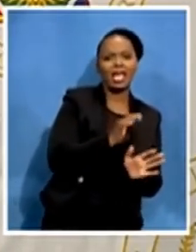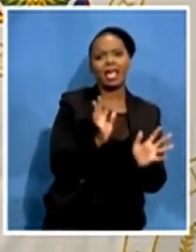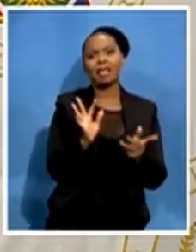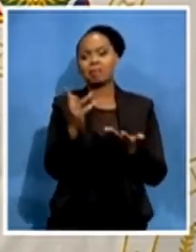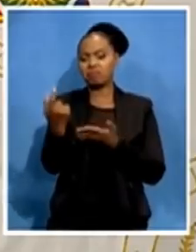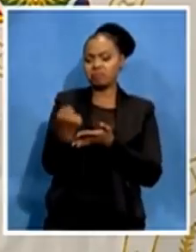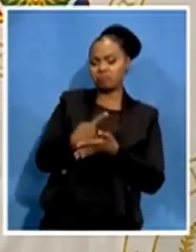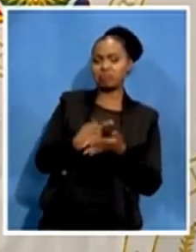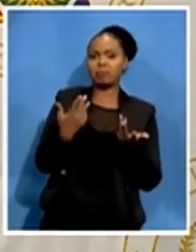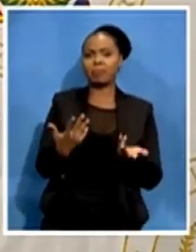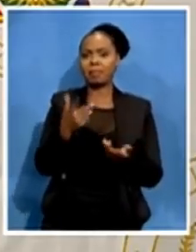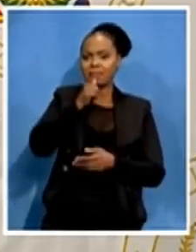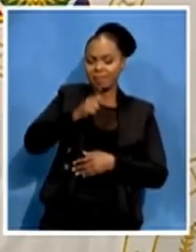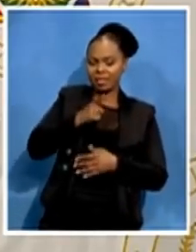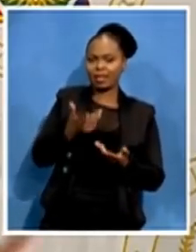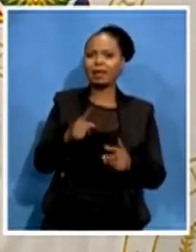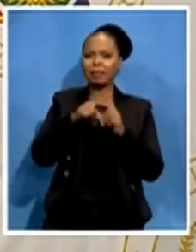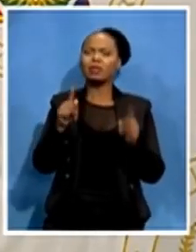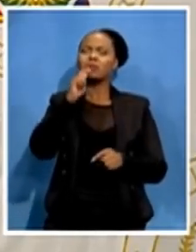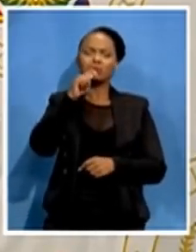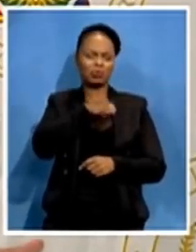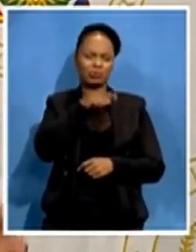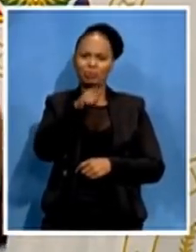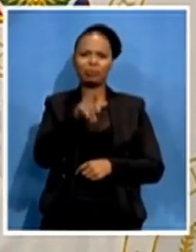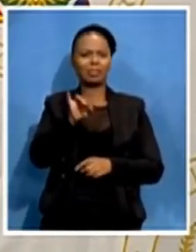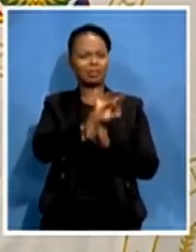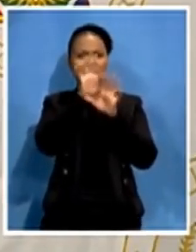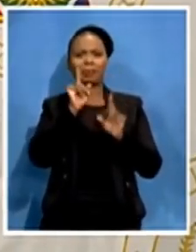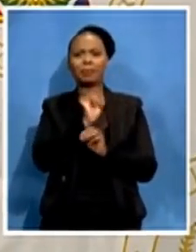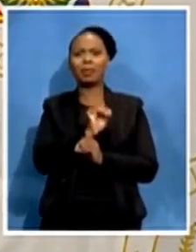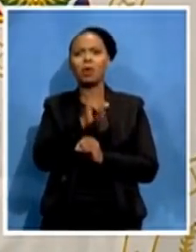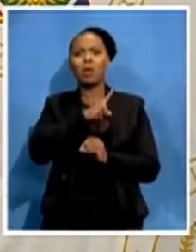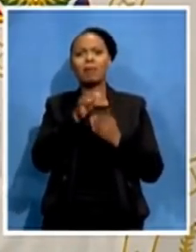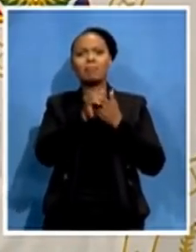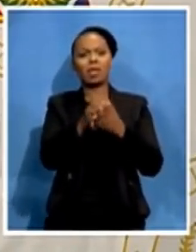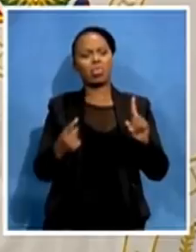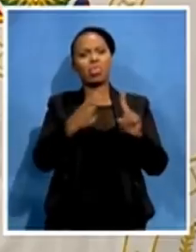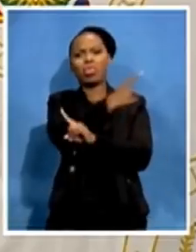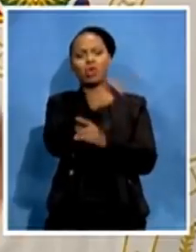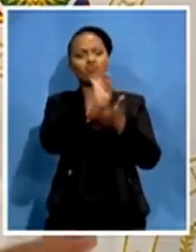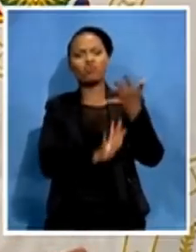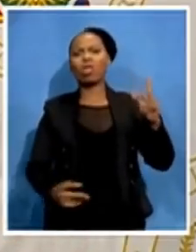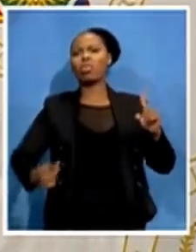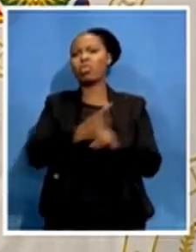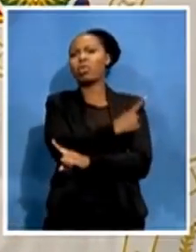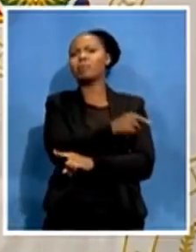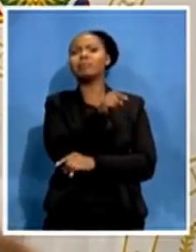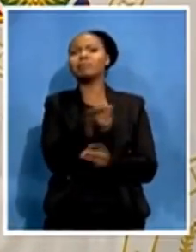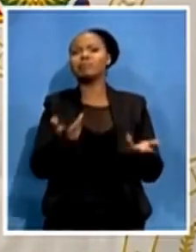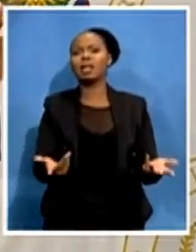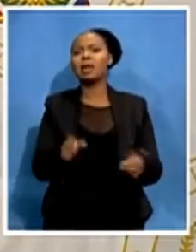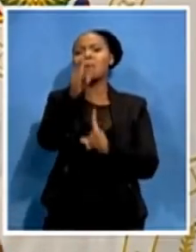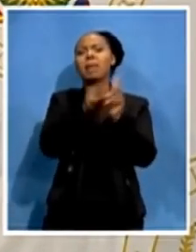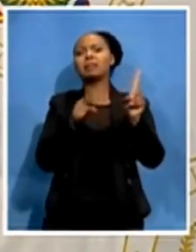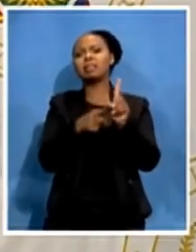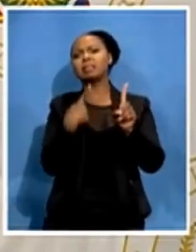misrepresentation, a deliberate misrepresentation of what I said. Now, for somebody to come and say, you know, there is this thing between